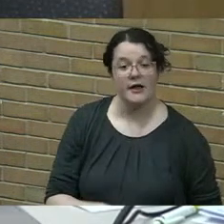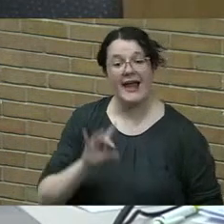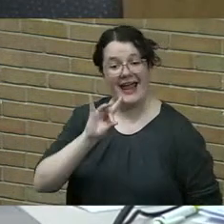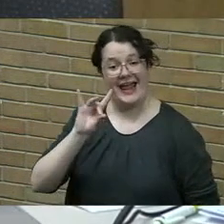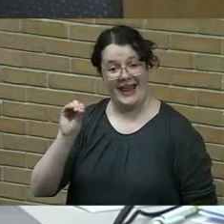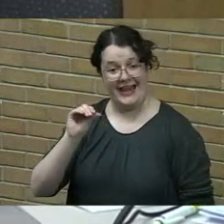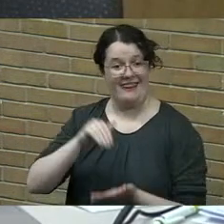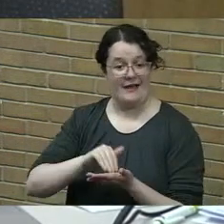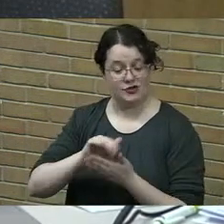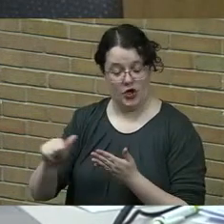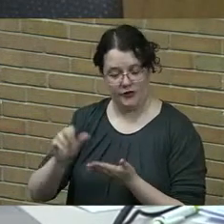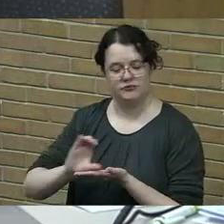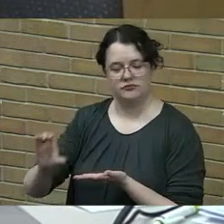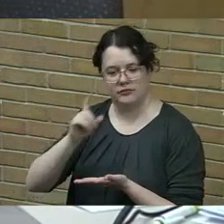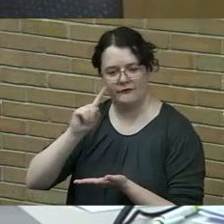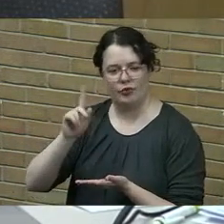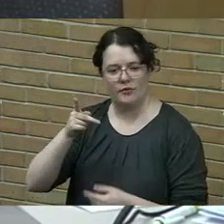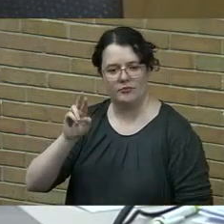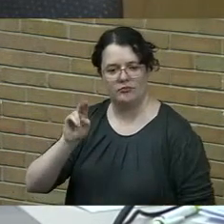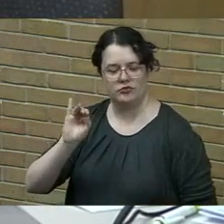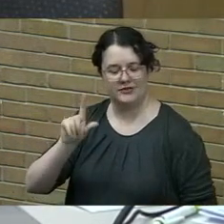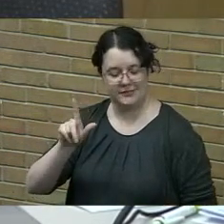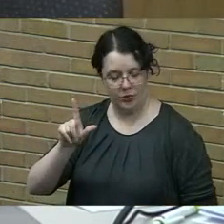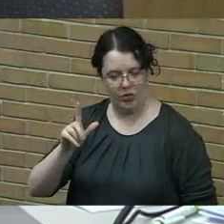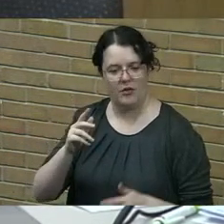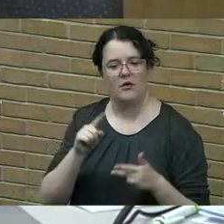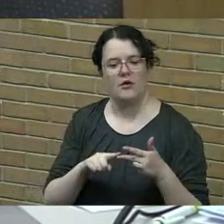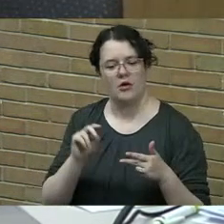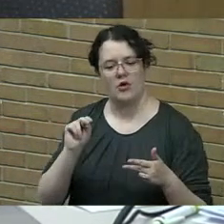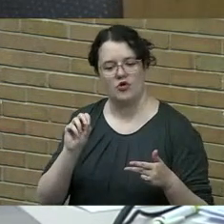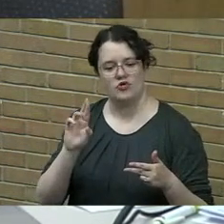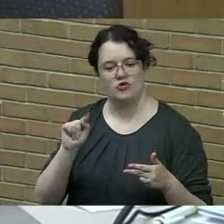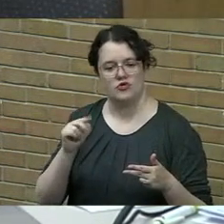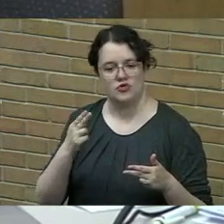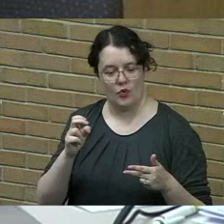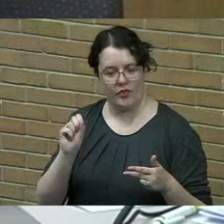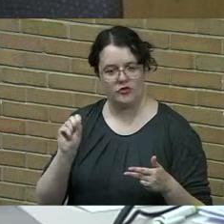principal. Also to North Shore Chevrolet in the amount of